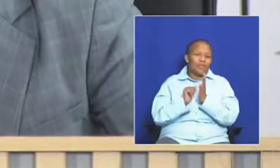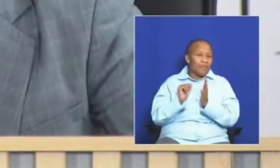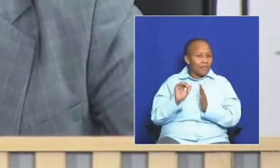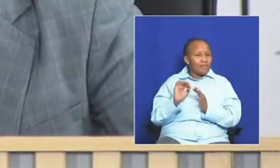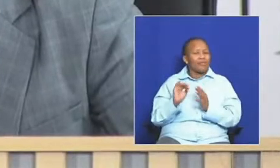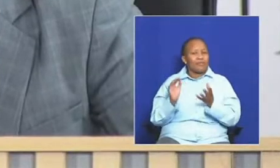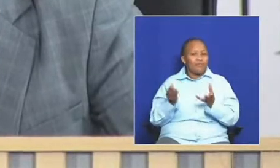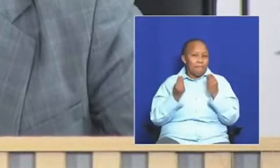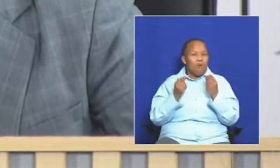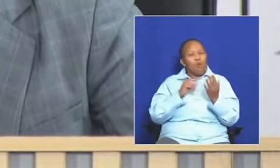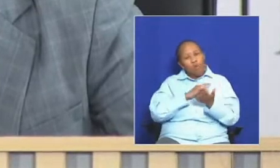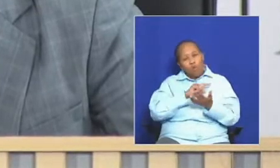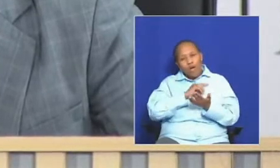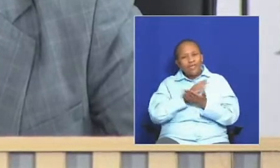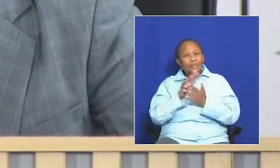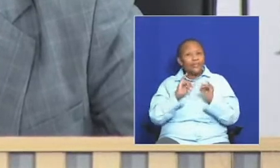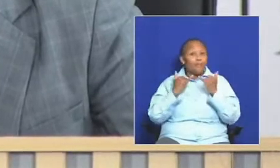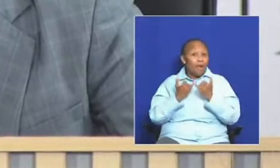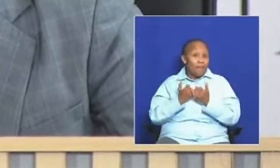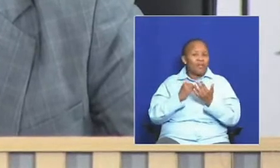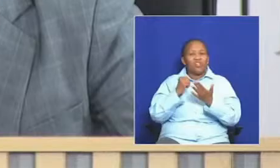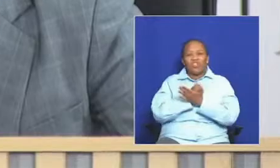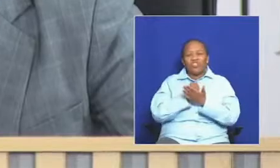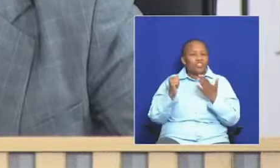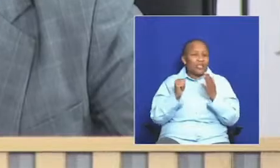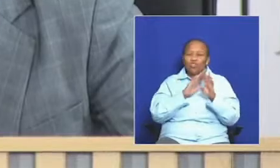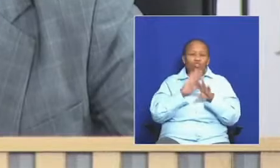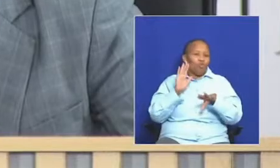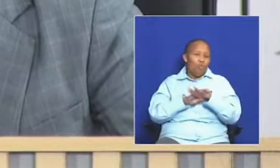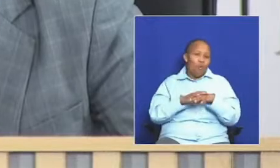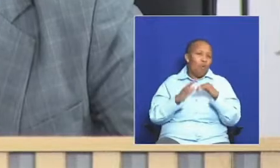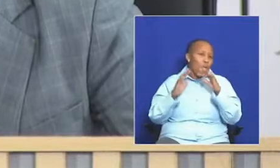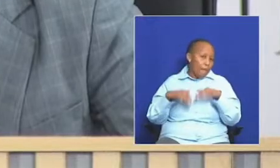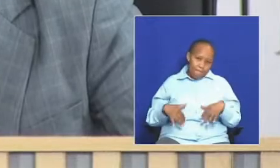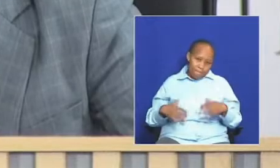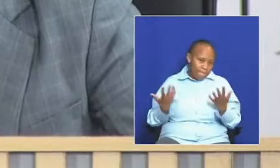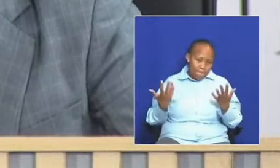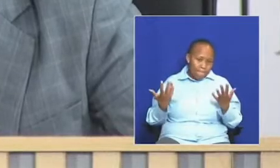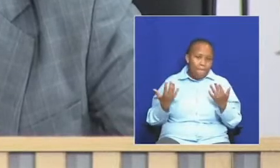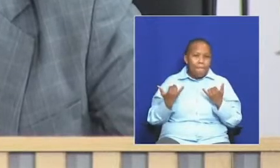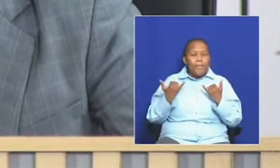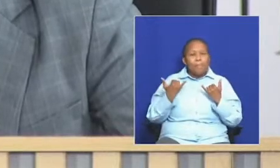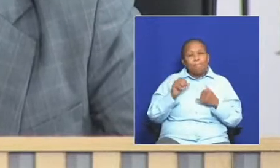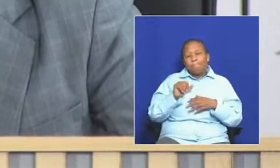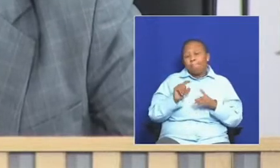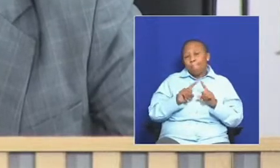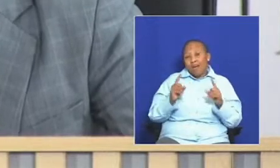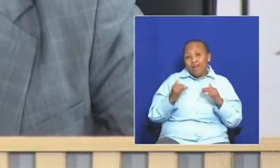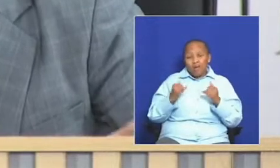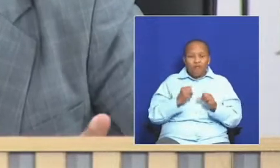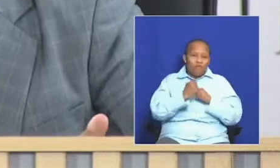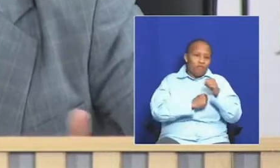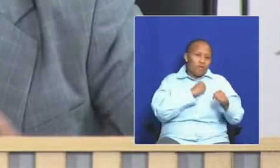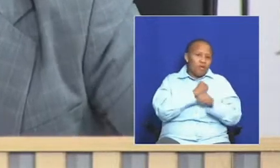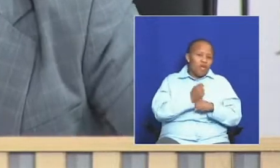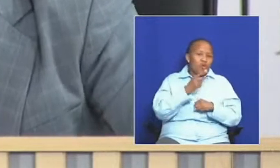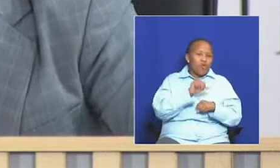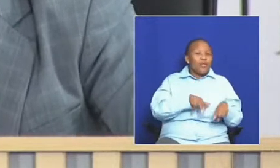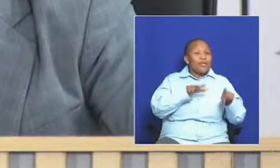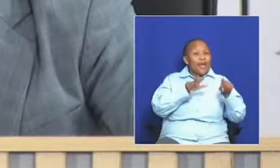thing is, I don't remember when other companies were. So from 2018, it will be safe to get all of